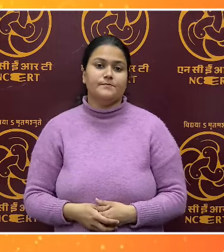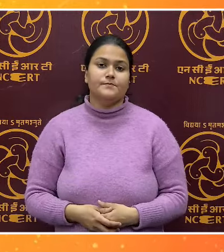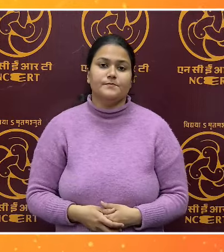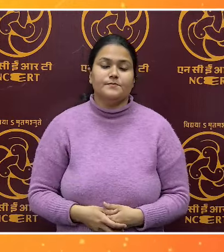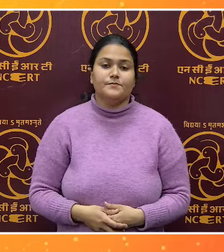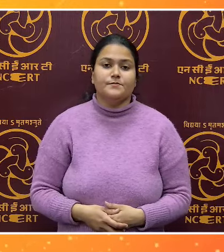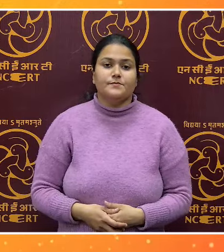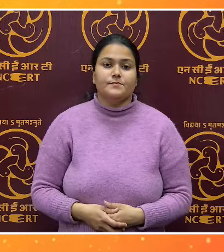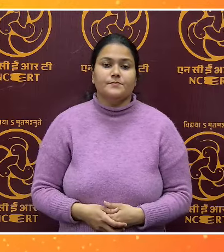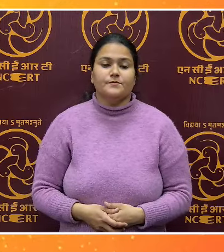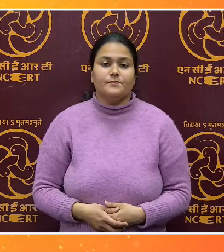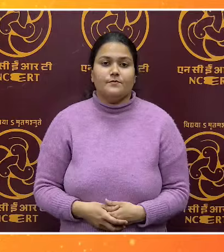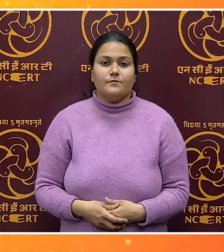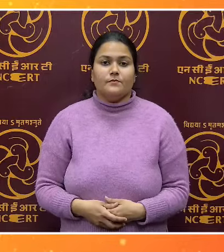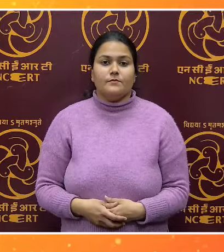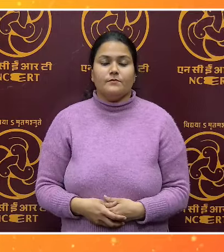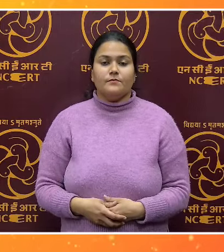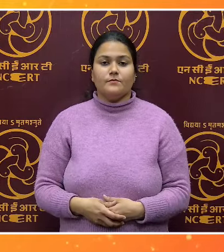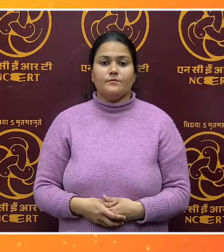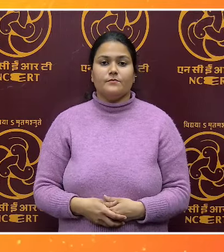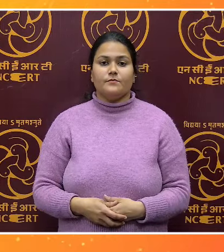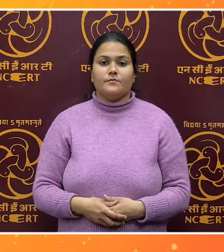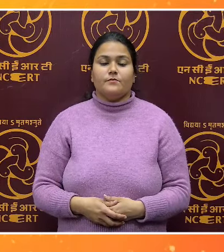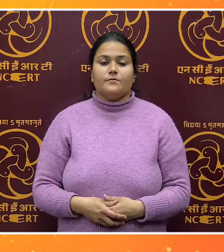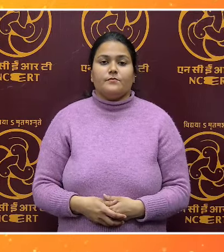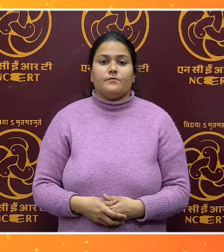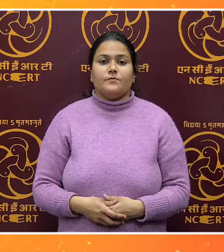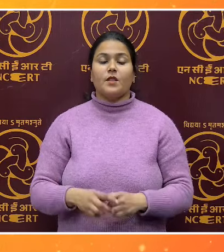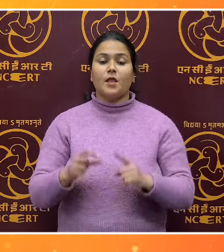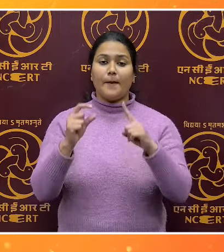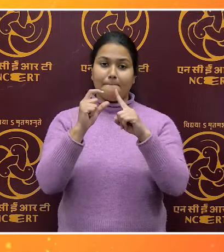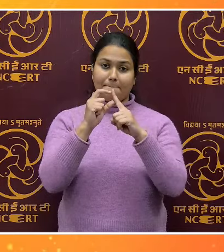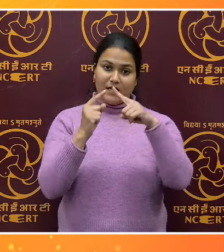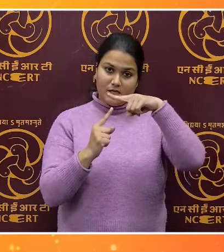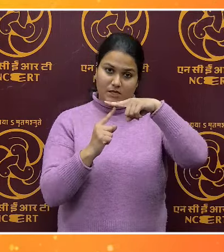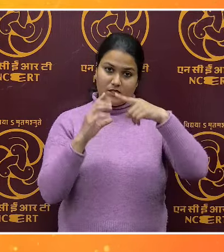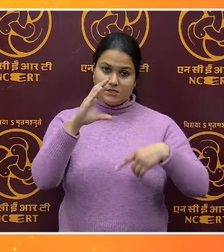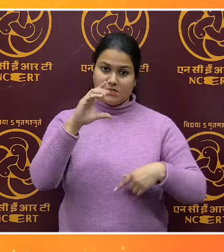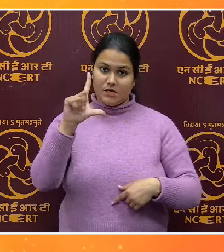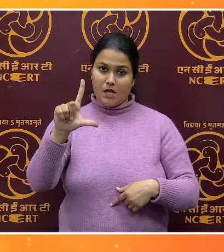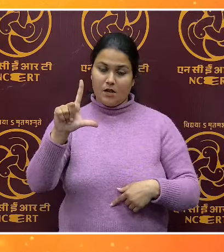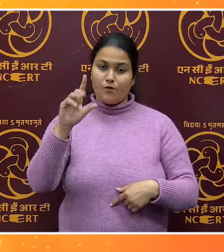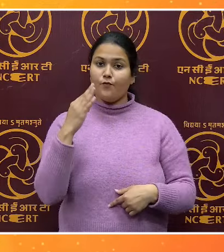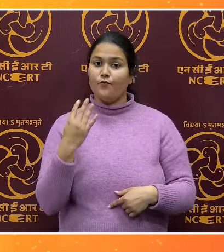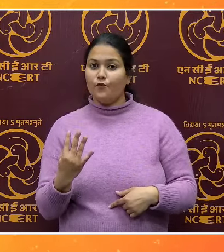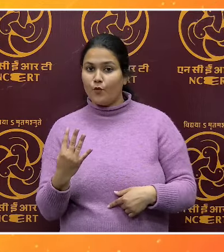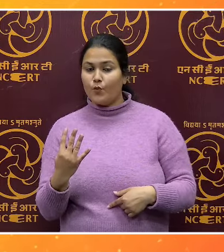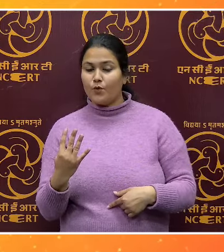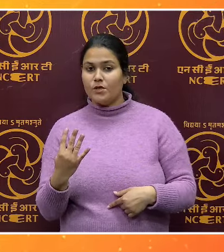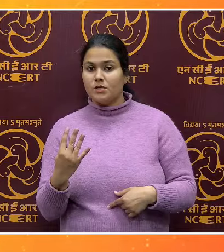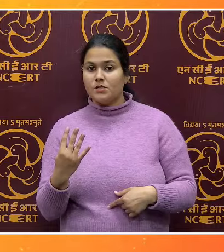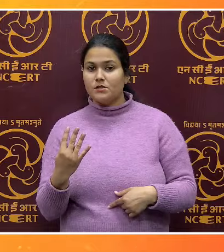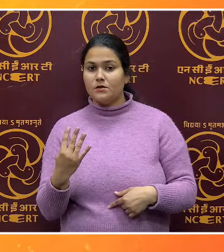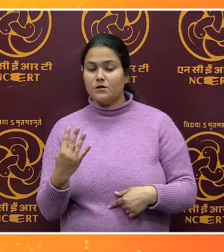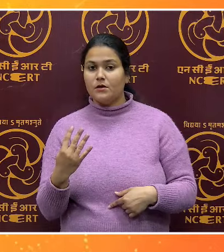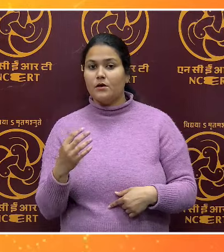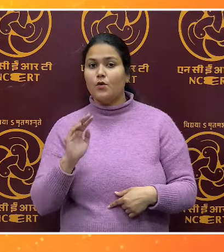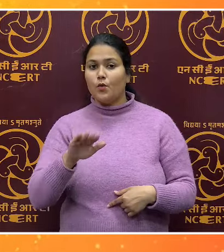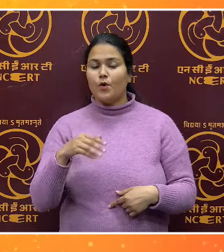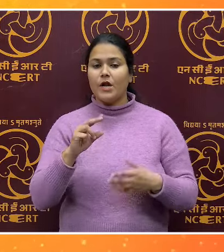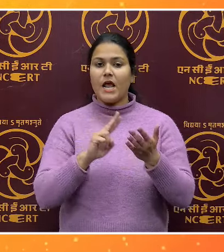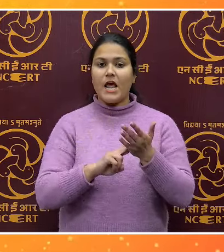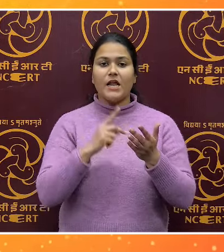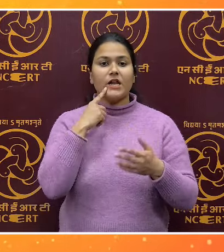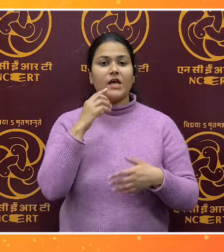form like that PtCl4 square planar complex, NiCO4